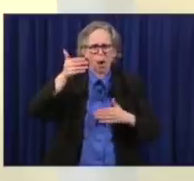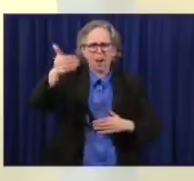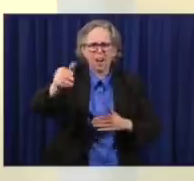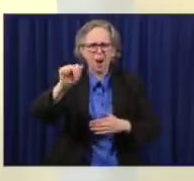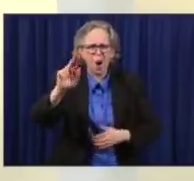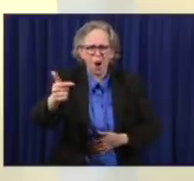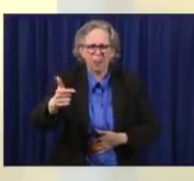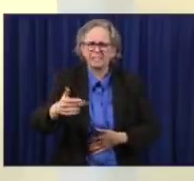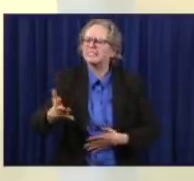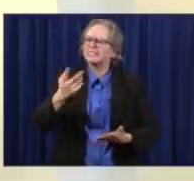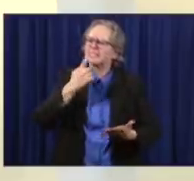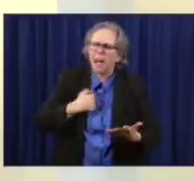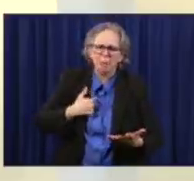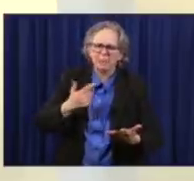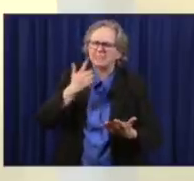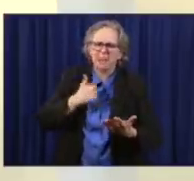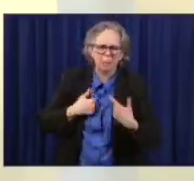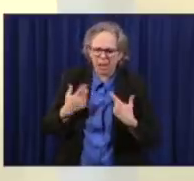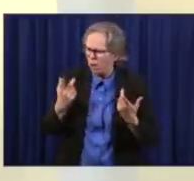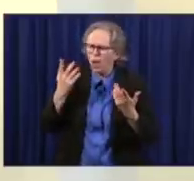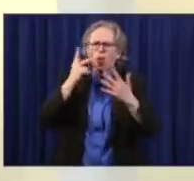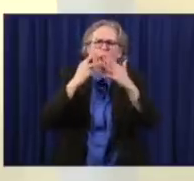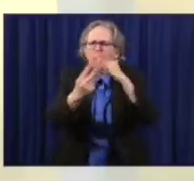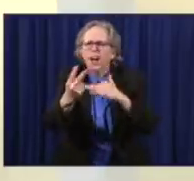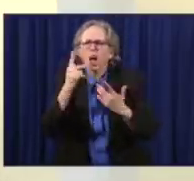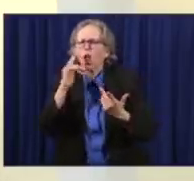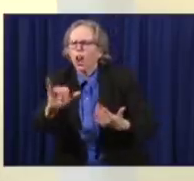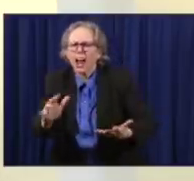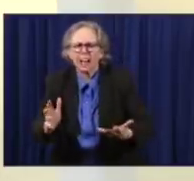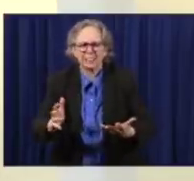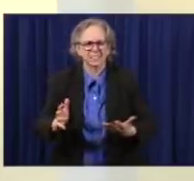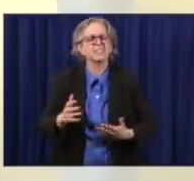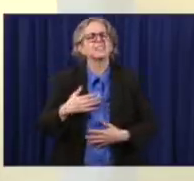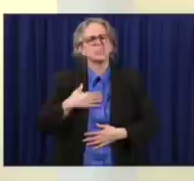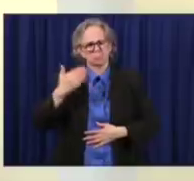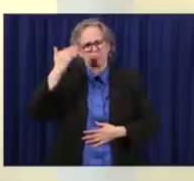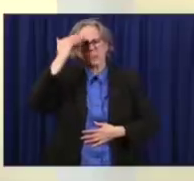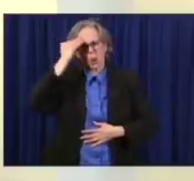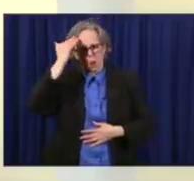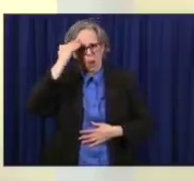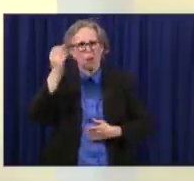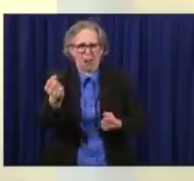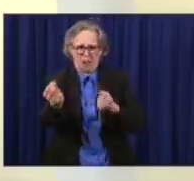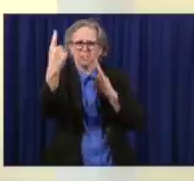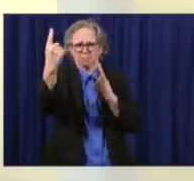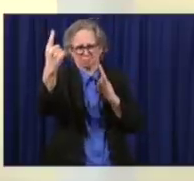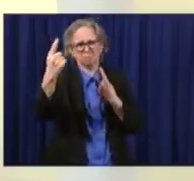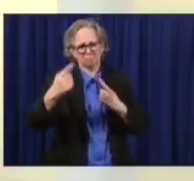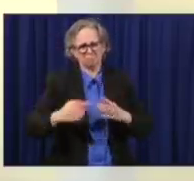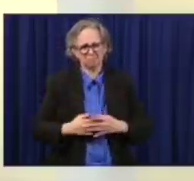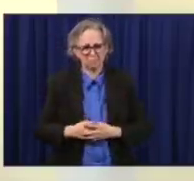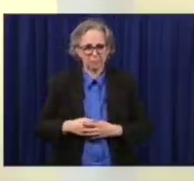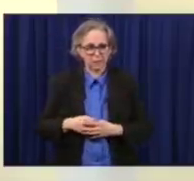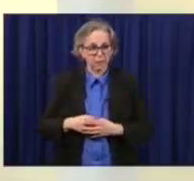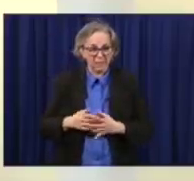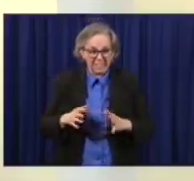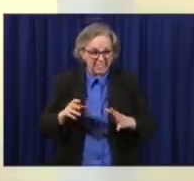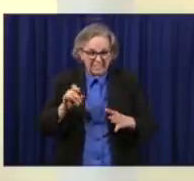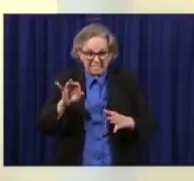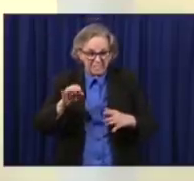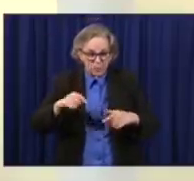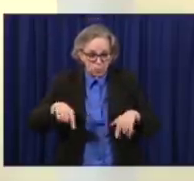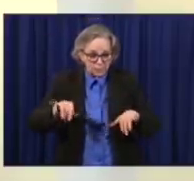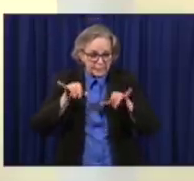me what that will look like? And I think what we heard today is when we stick together, I feel